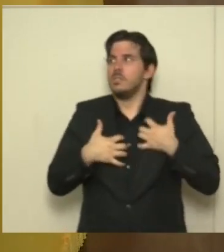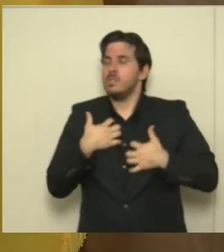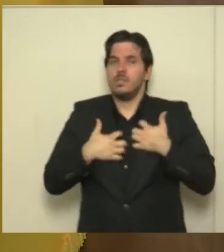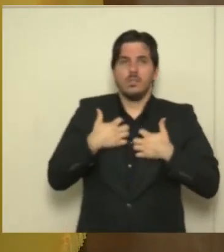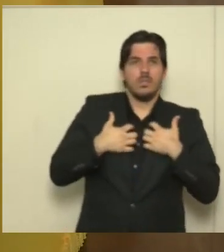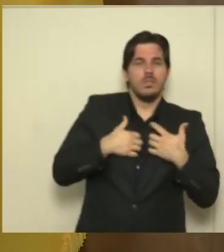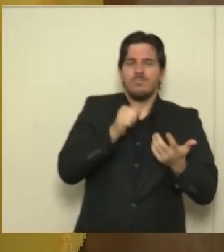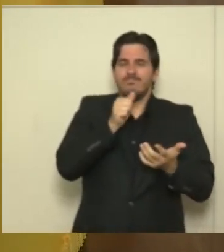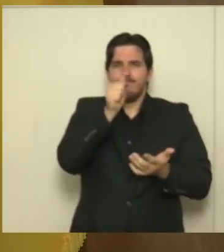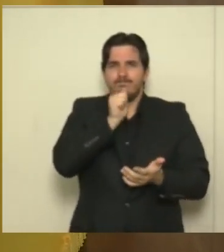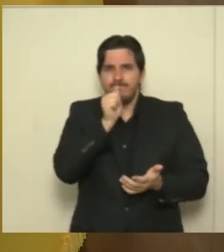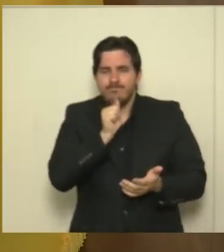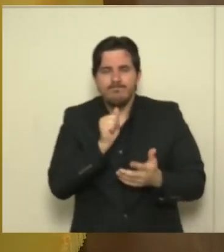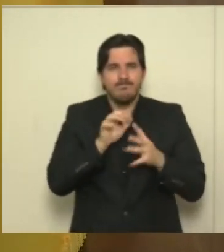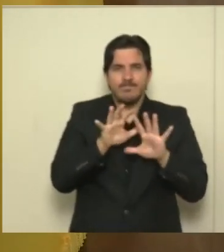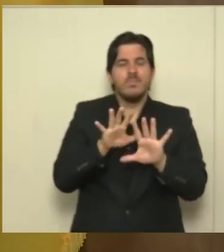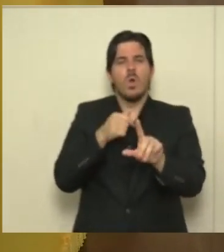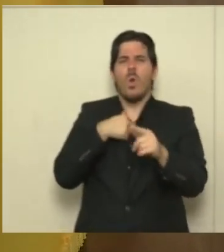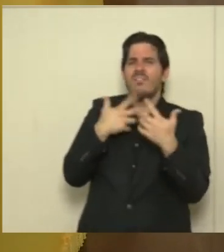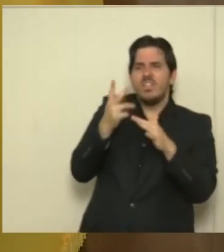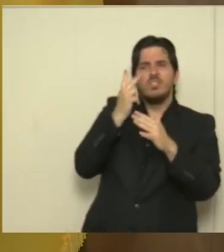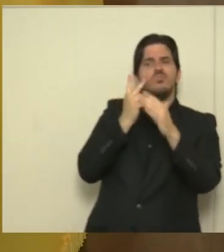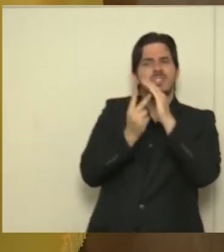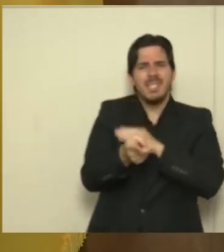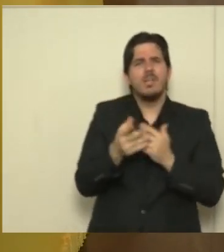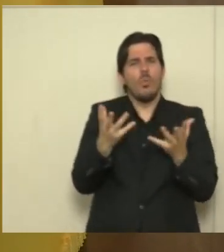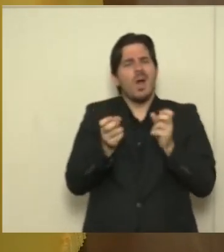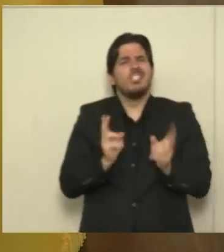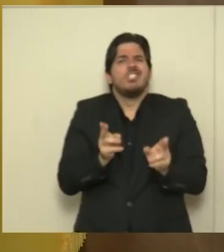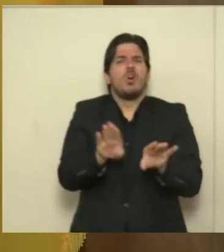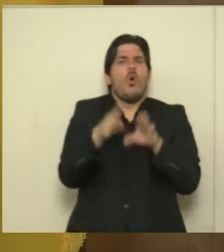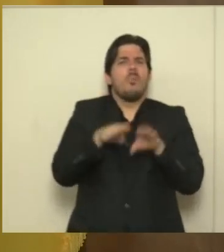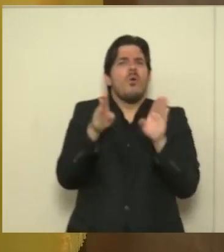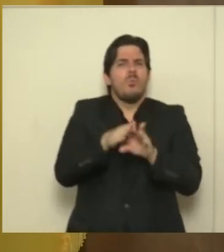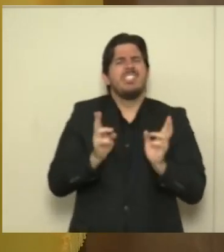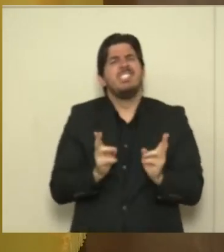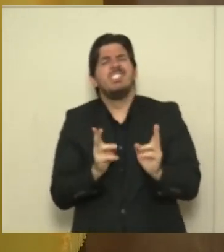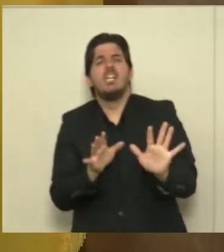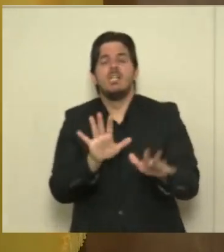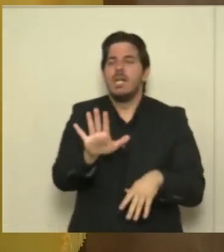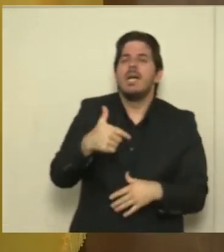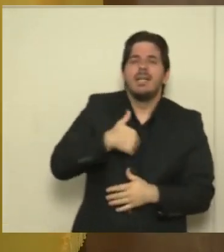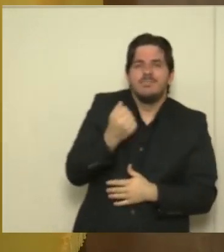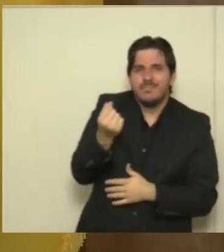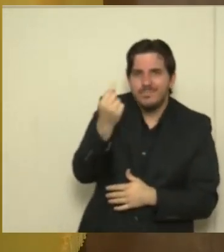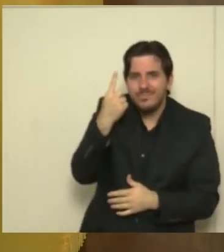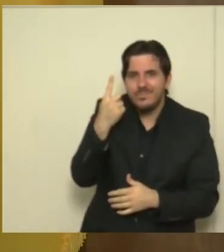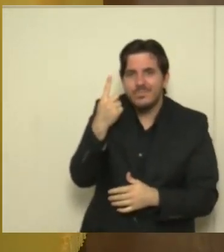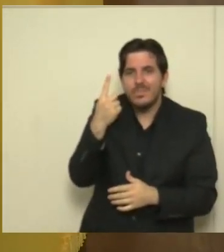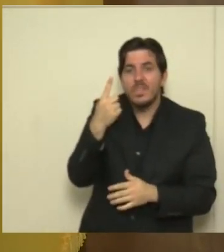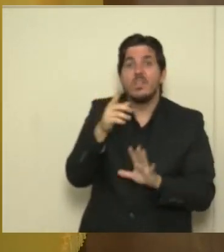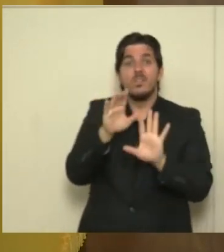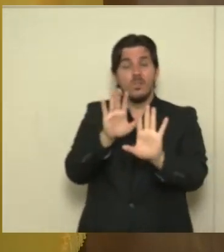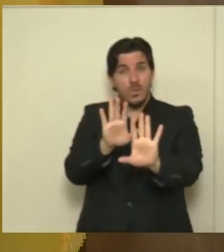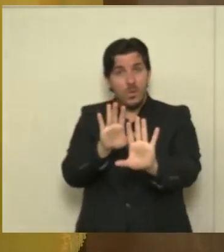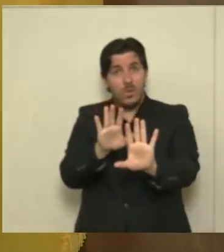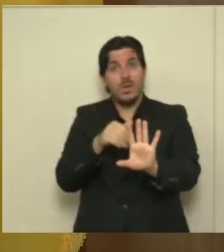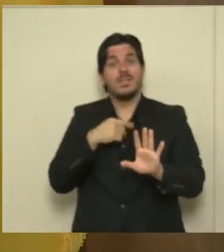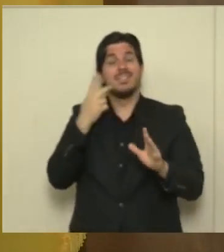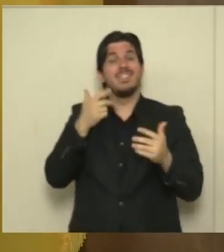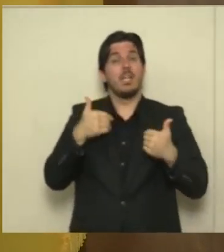I predicted that. Look, we're going to do some youth sports. What happened? Youth contact sports that are not supposed to be